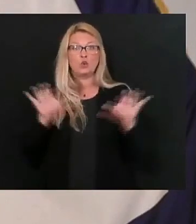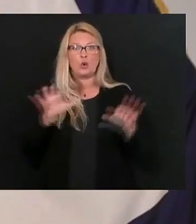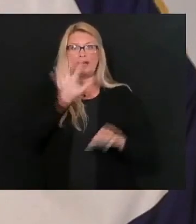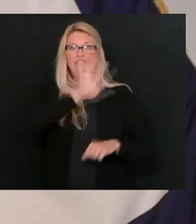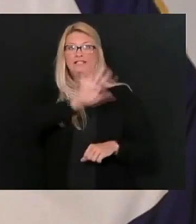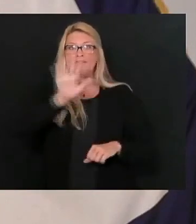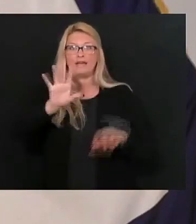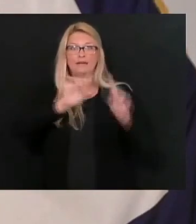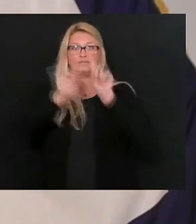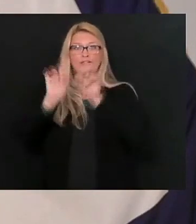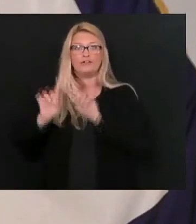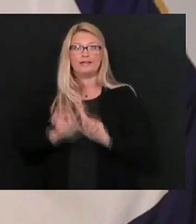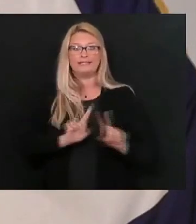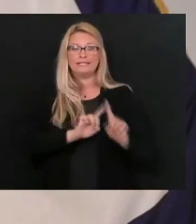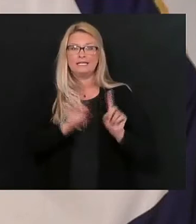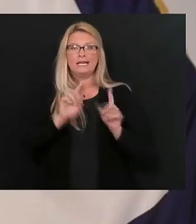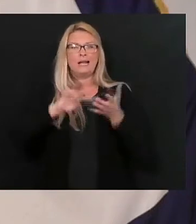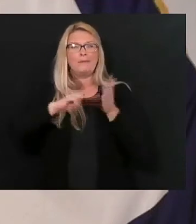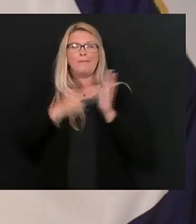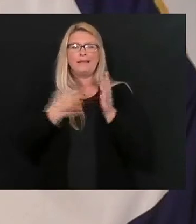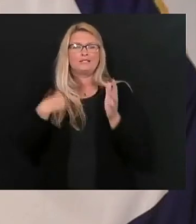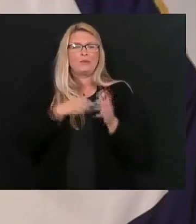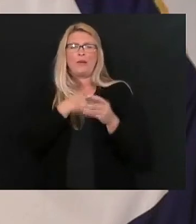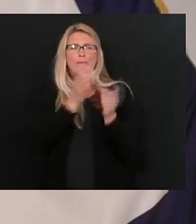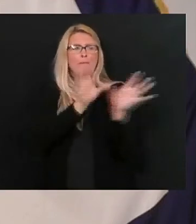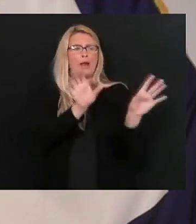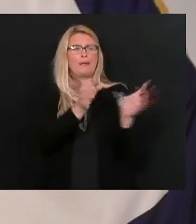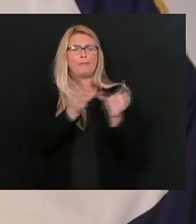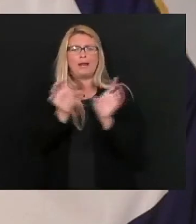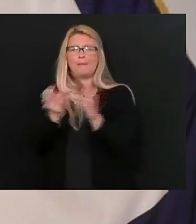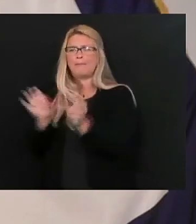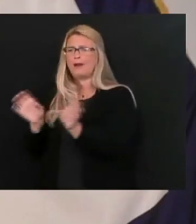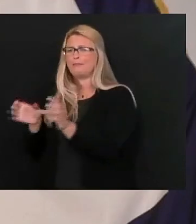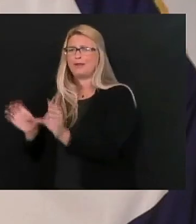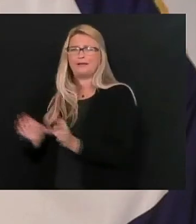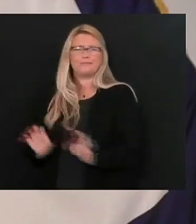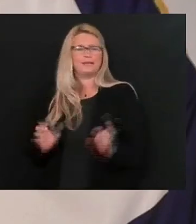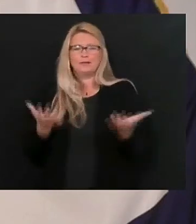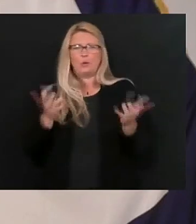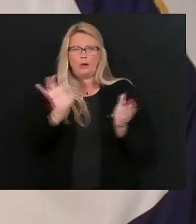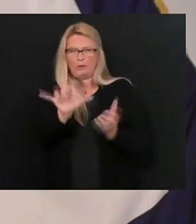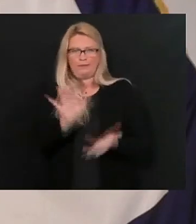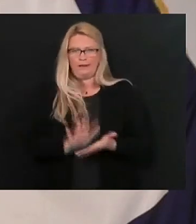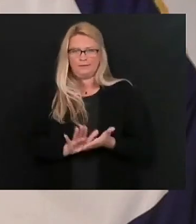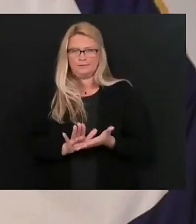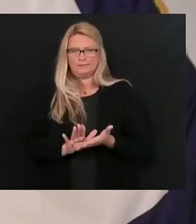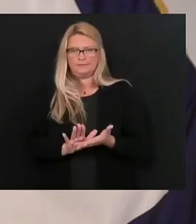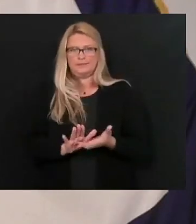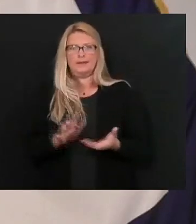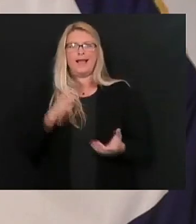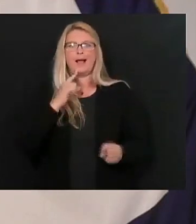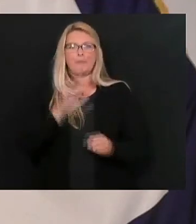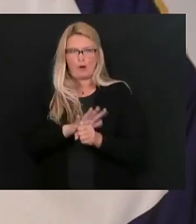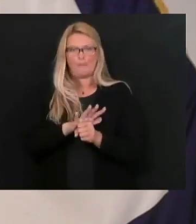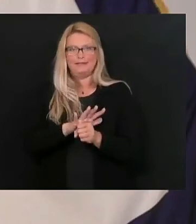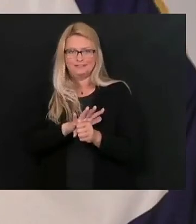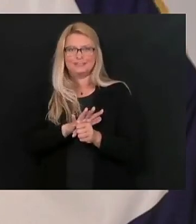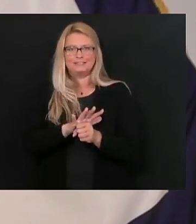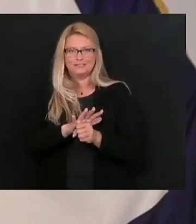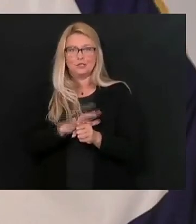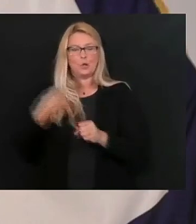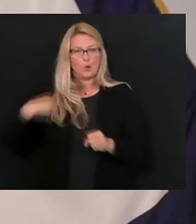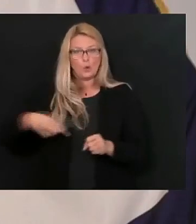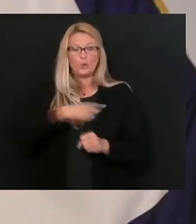end up fragmented all over the place and everything. I promise you with all my soul that